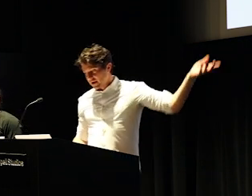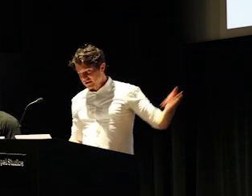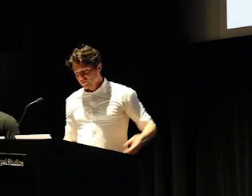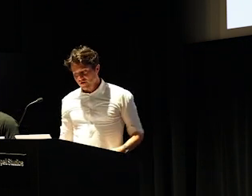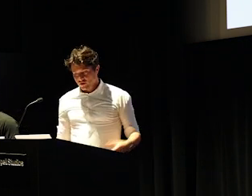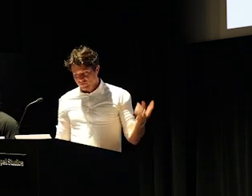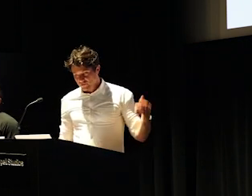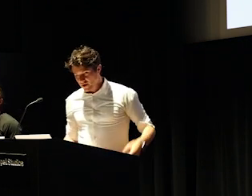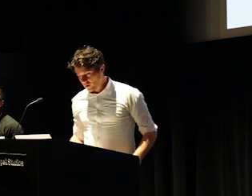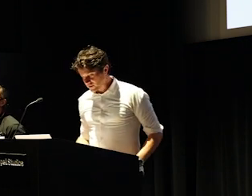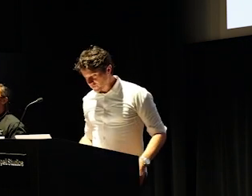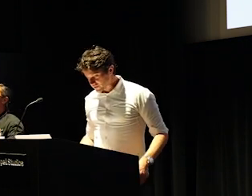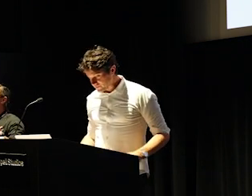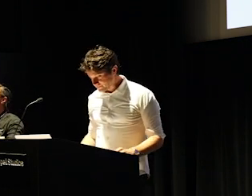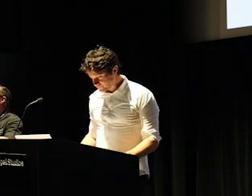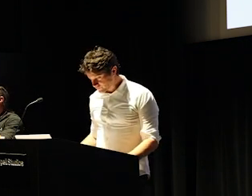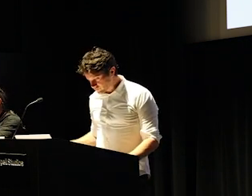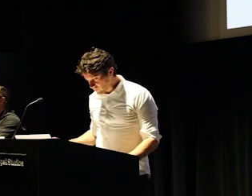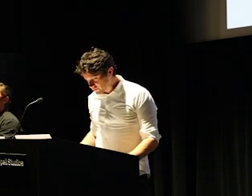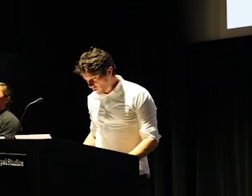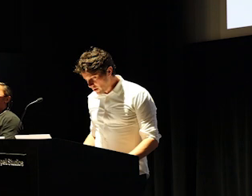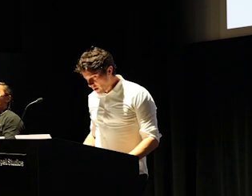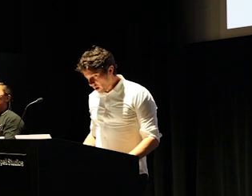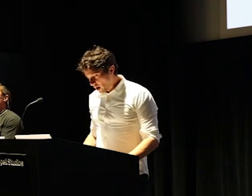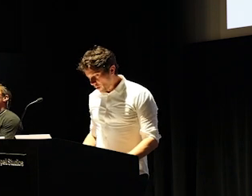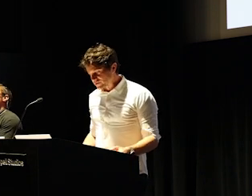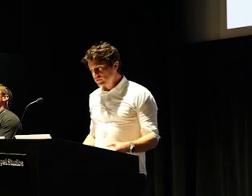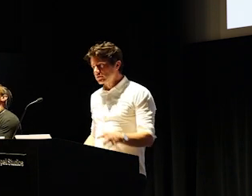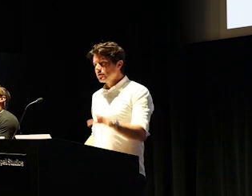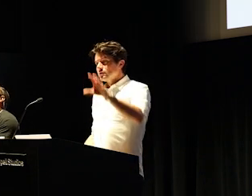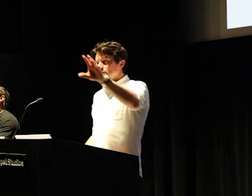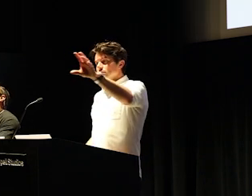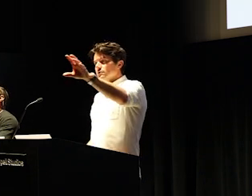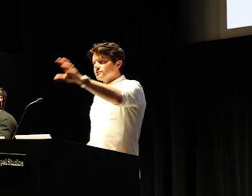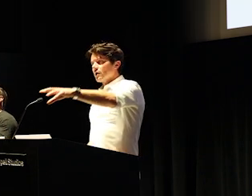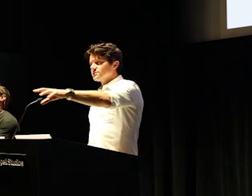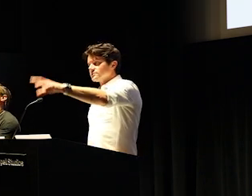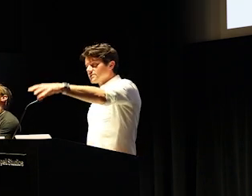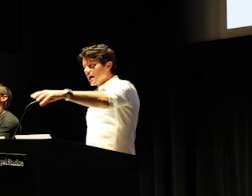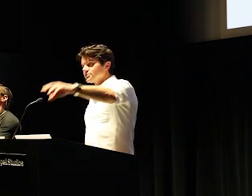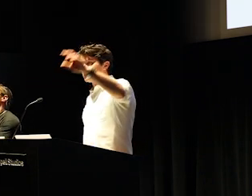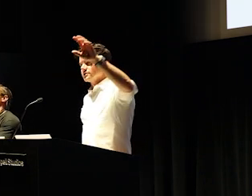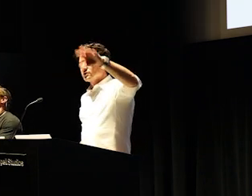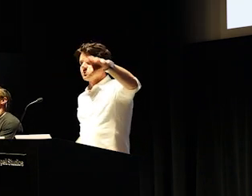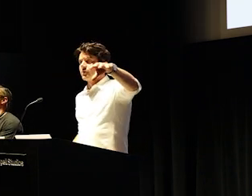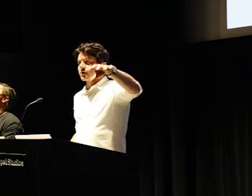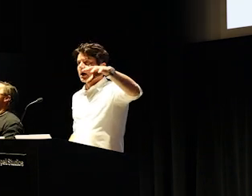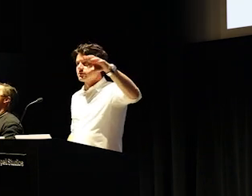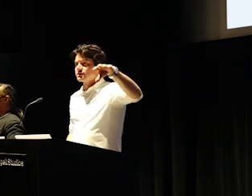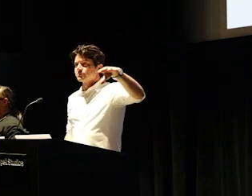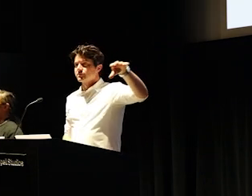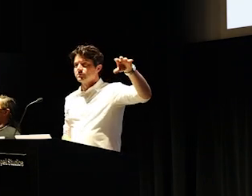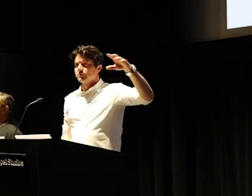then Cocktail Revival comes and we make all these events. So also we talked about Stash, and I talked about